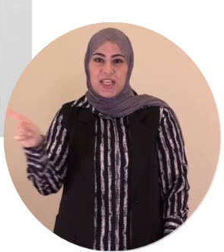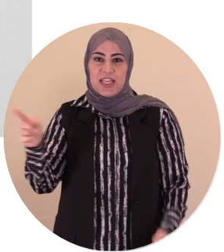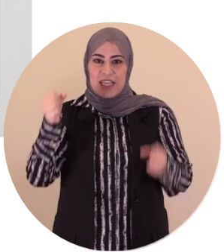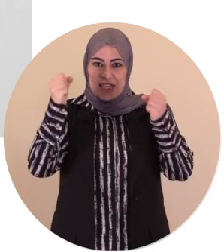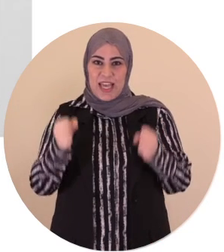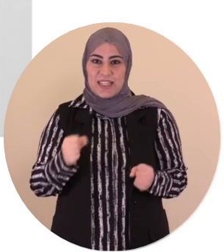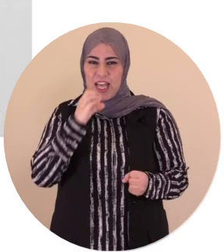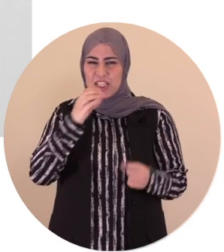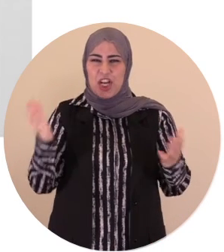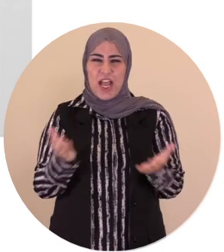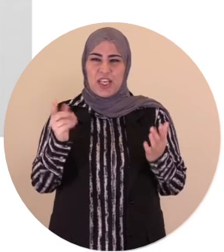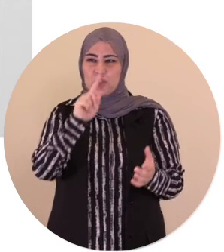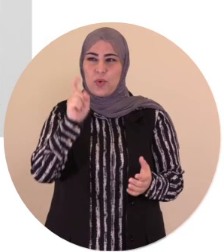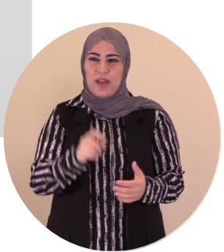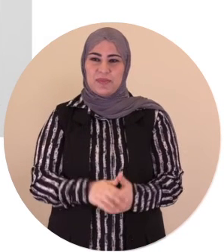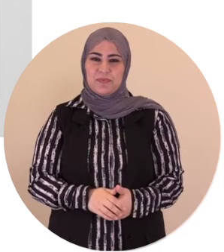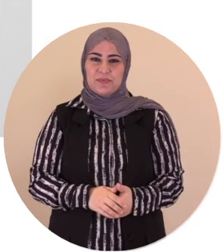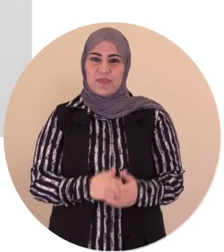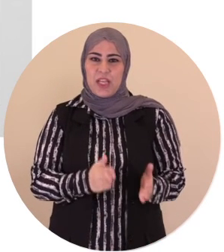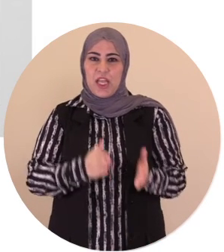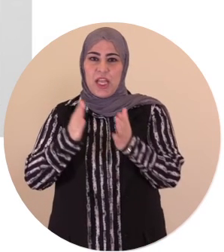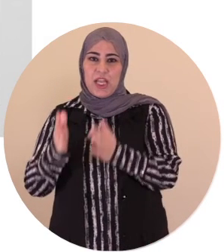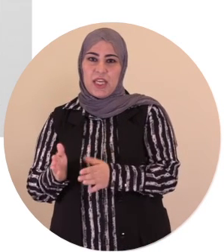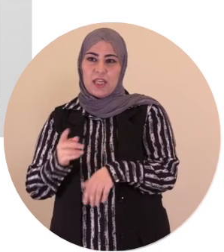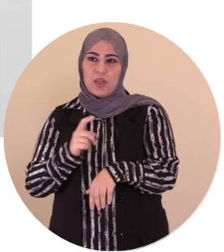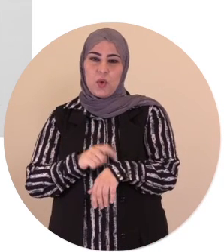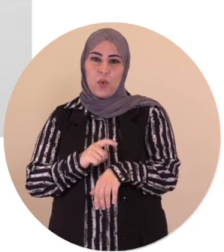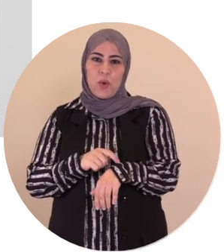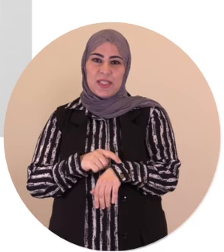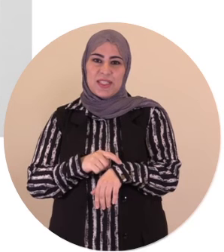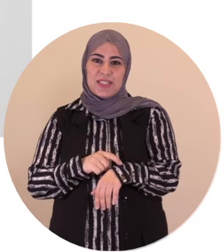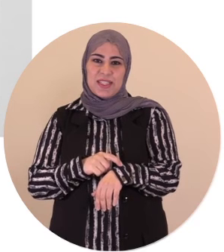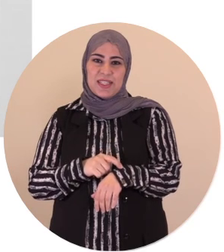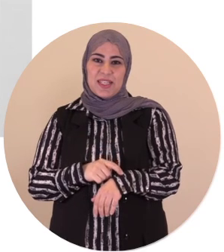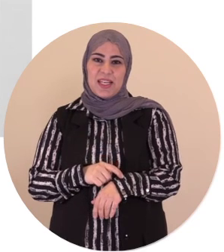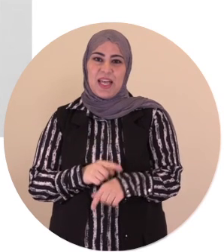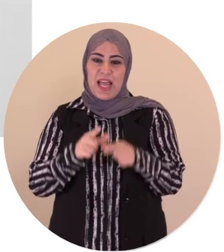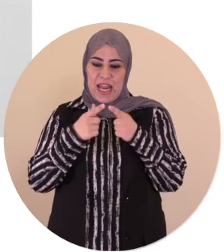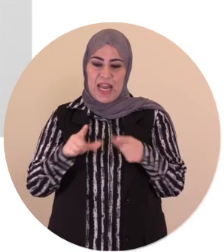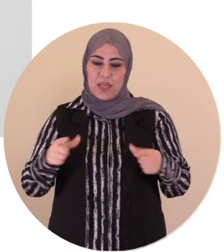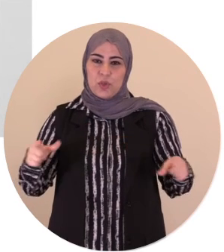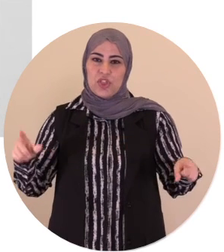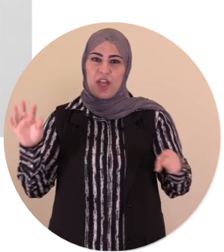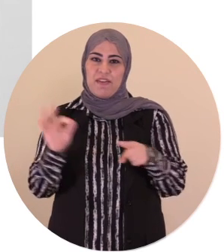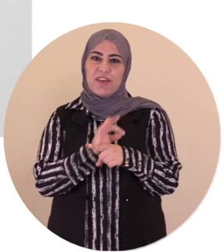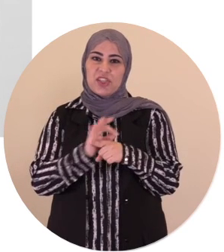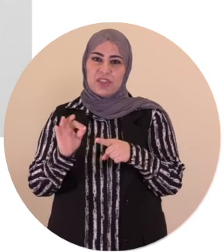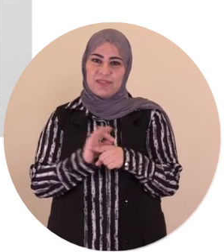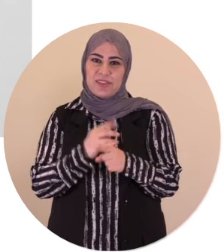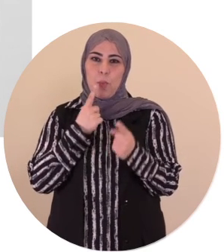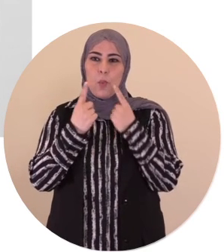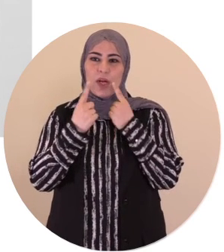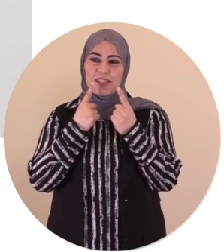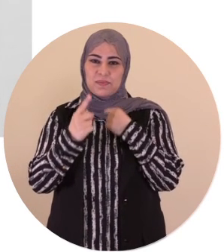easy. Now it's time for the functions. As we always say when it comes to functions, put yourself in that